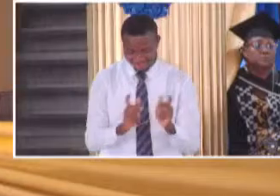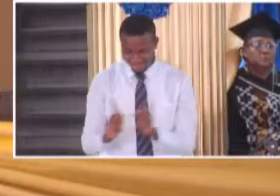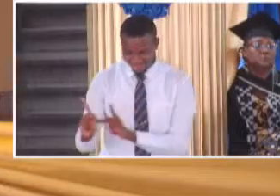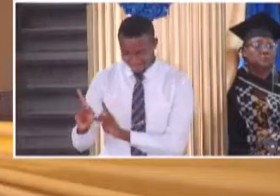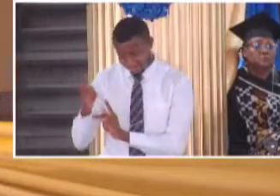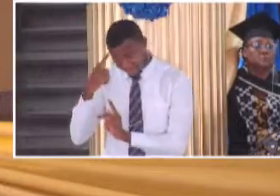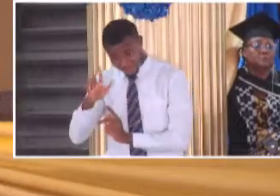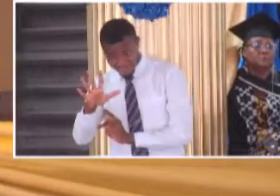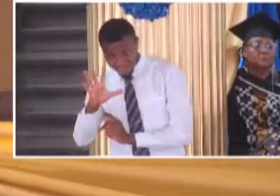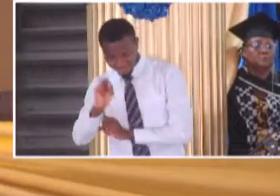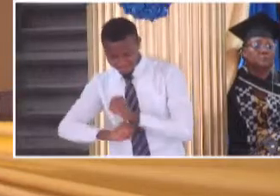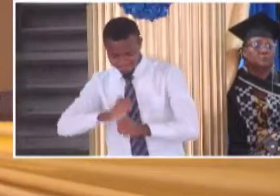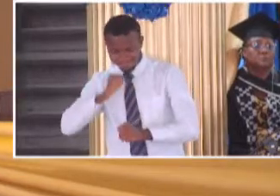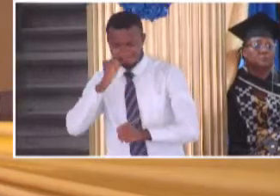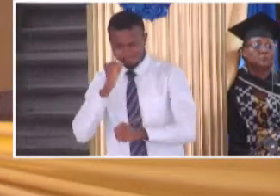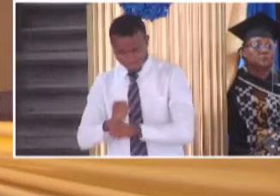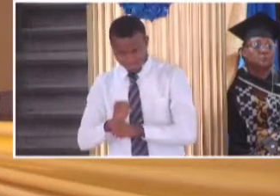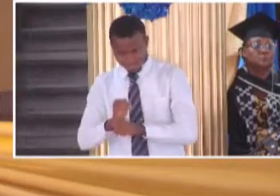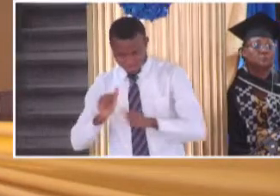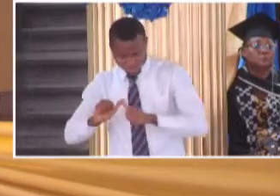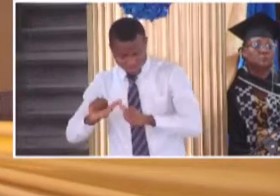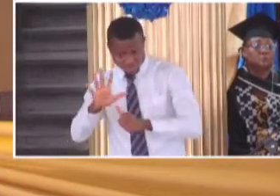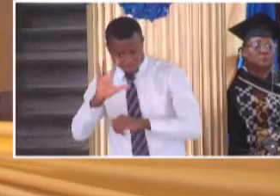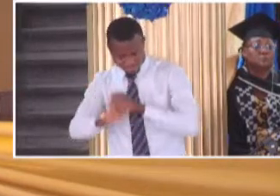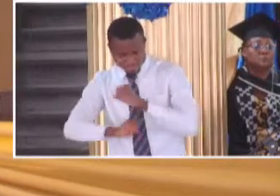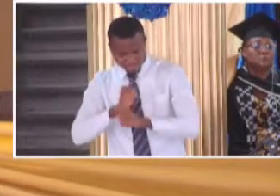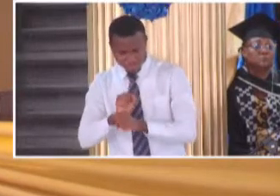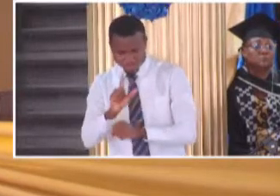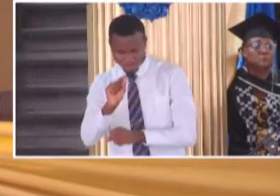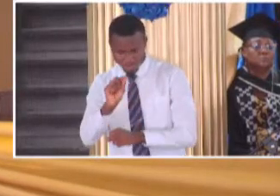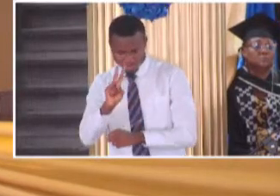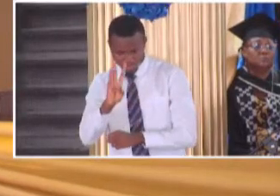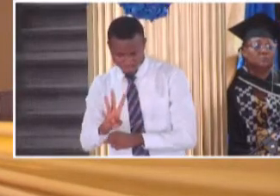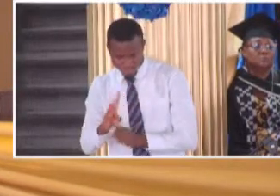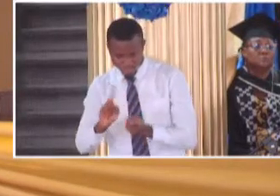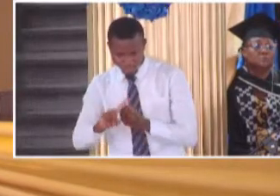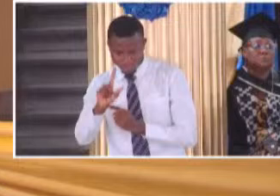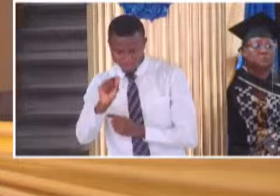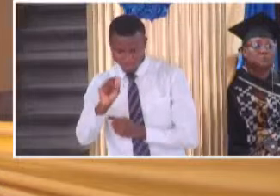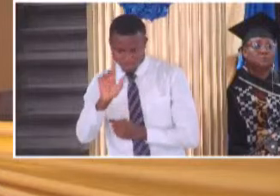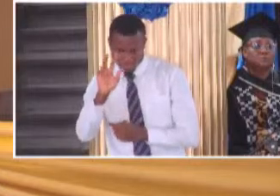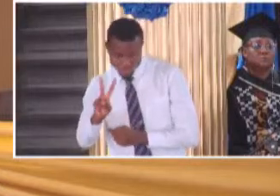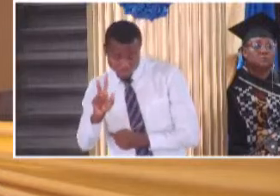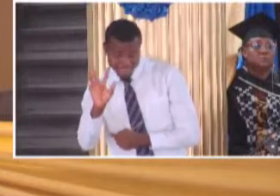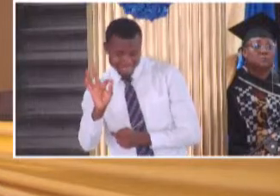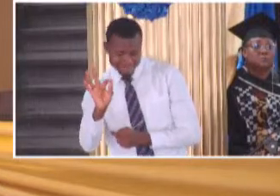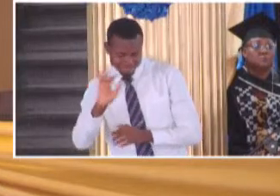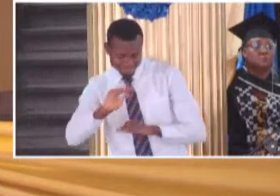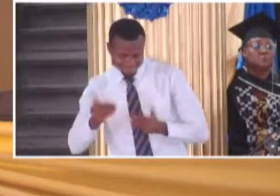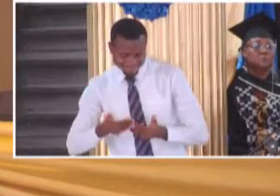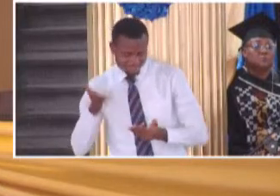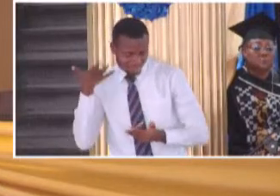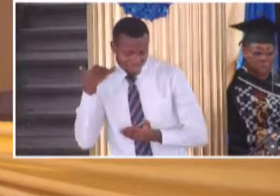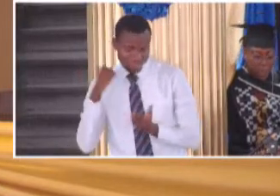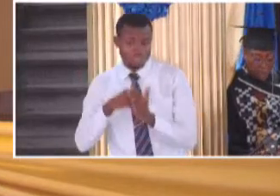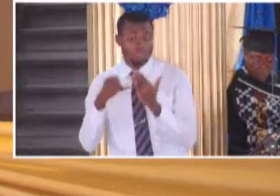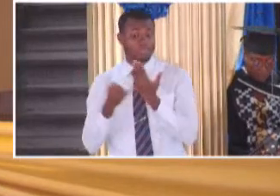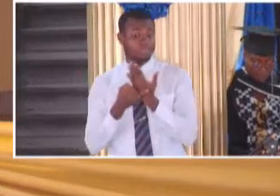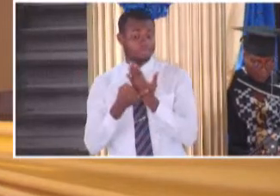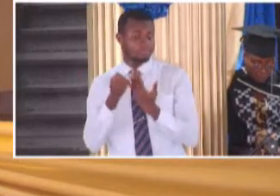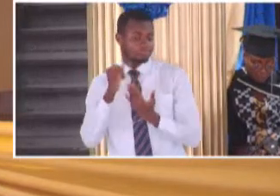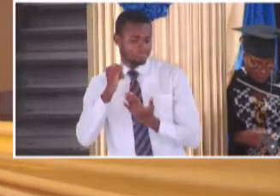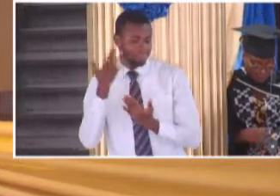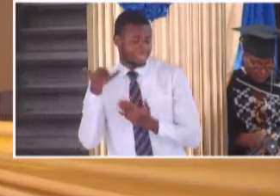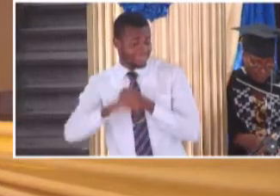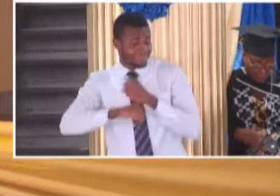for 5 years, 2024 to 2029, was launched in July last year. The strategic plan